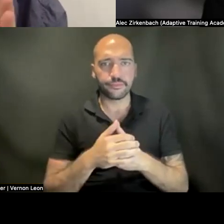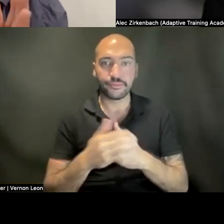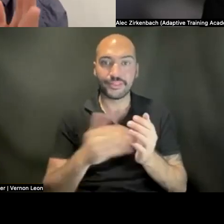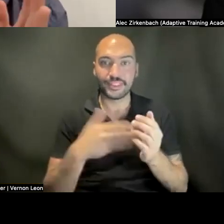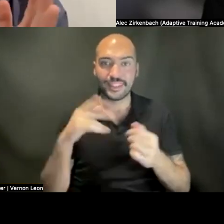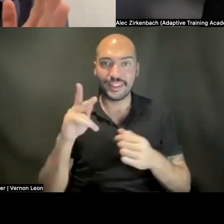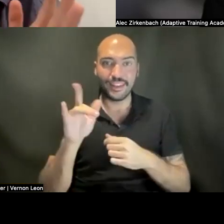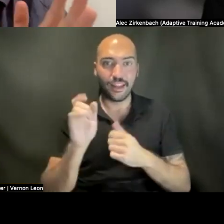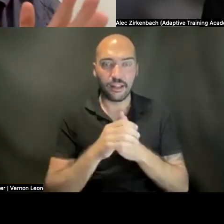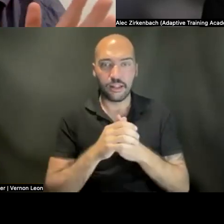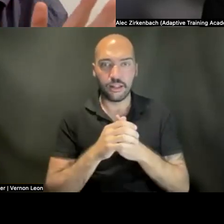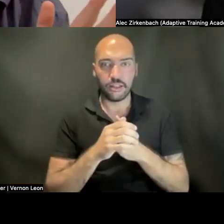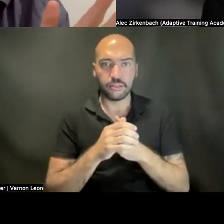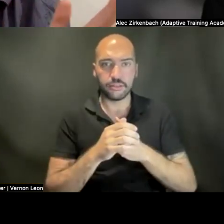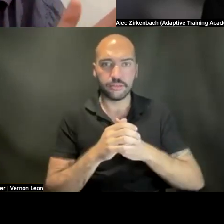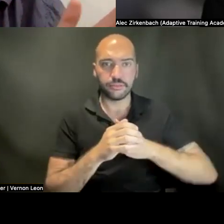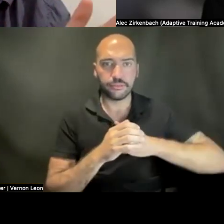again. I